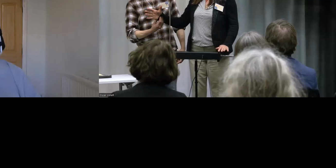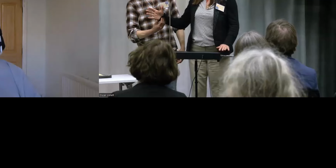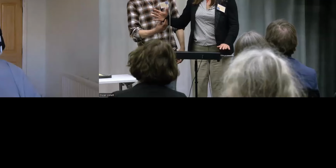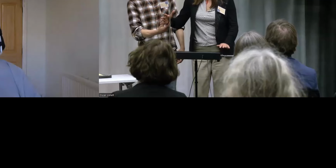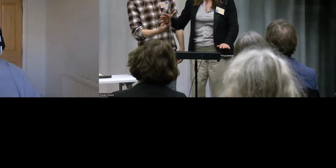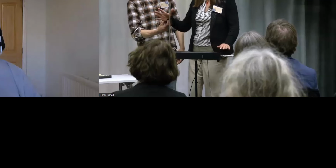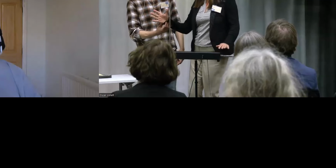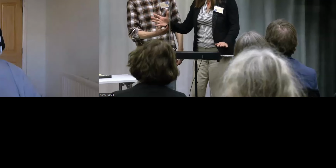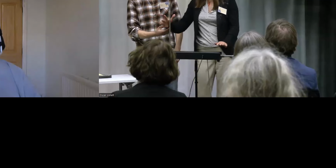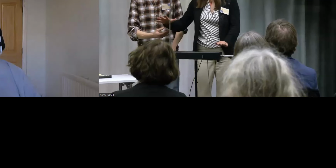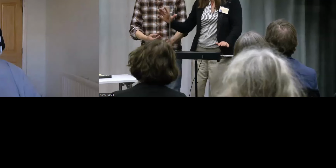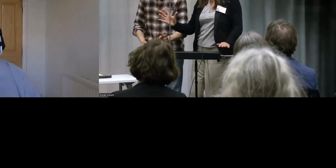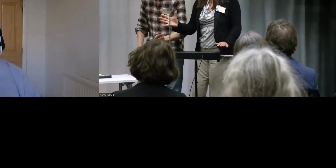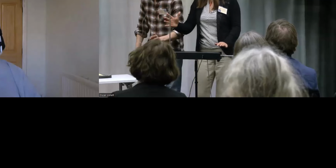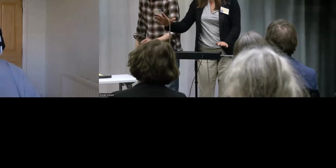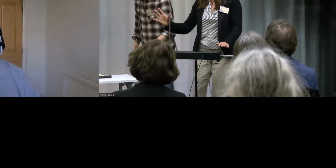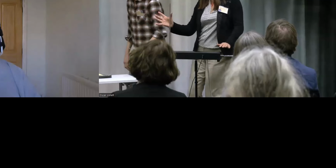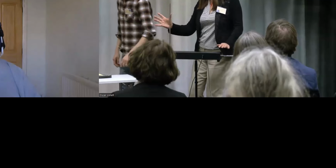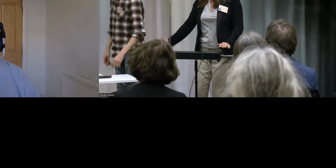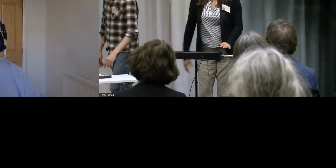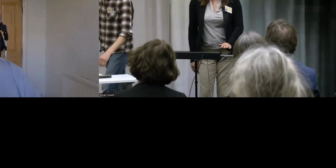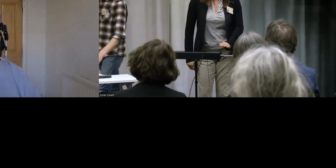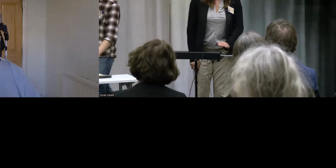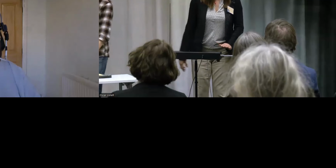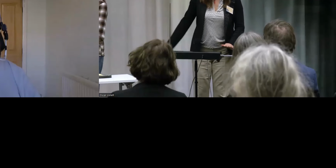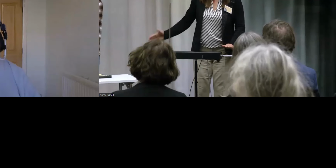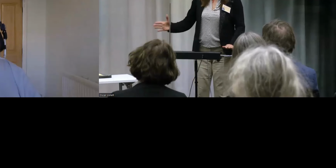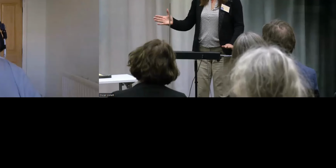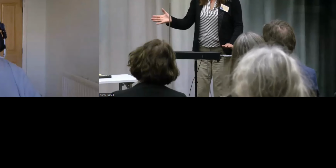come. Okay. Well,